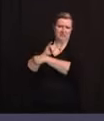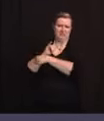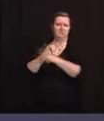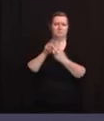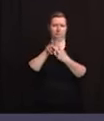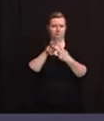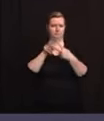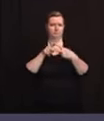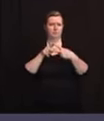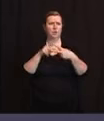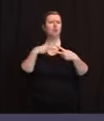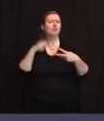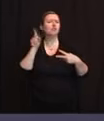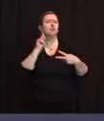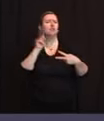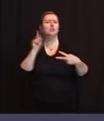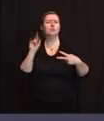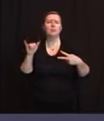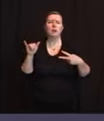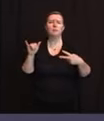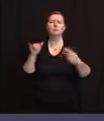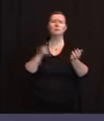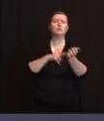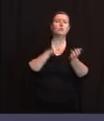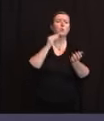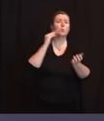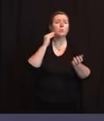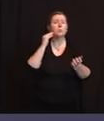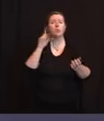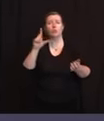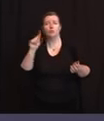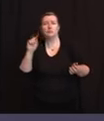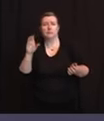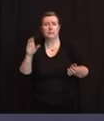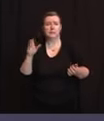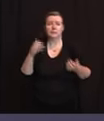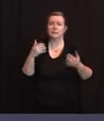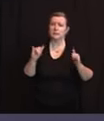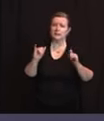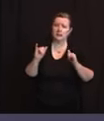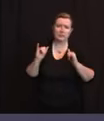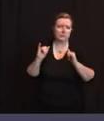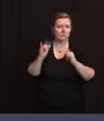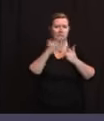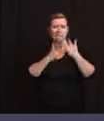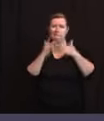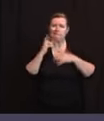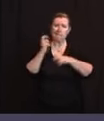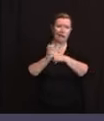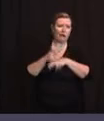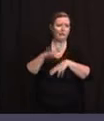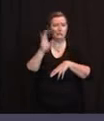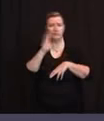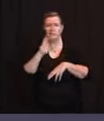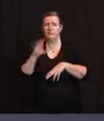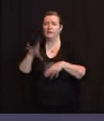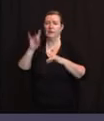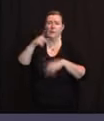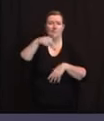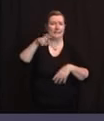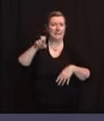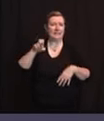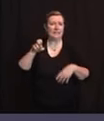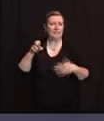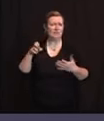that some long-term facilities are still having a hard time getting PPE. Is this true? I know you mentioned 24